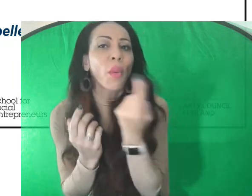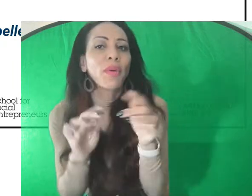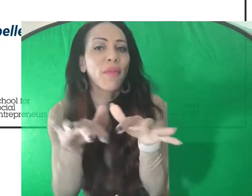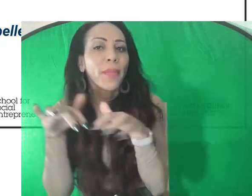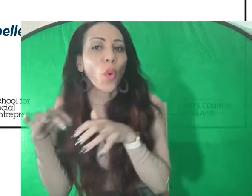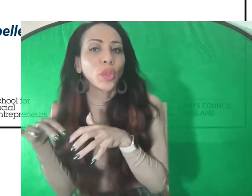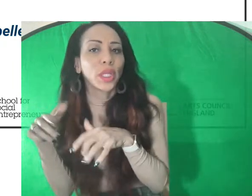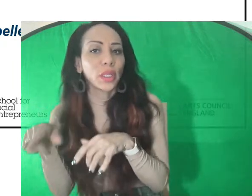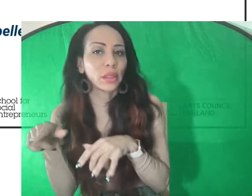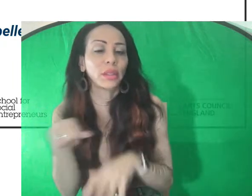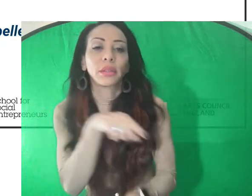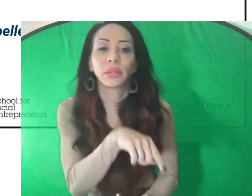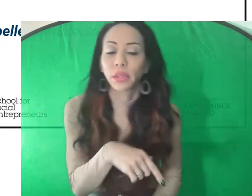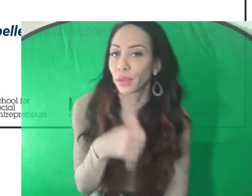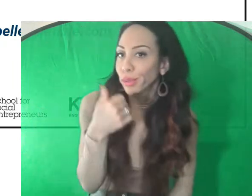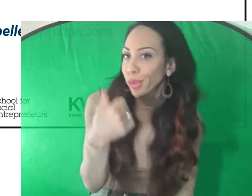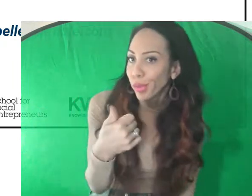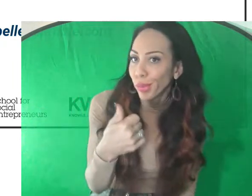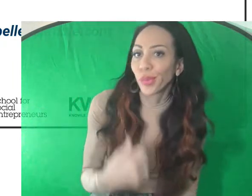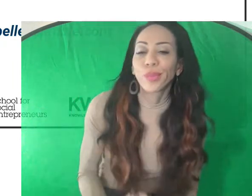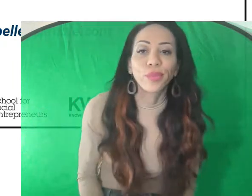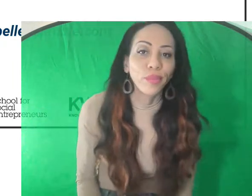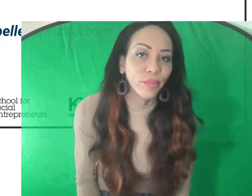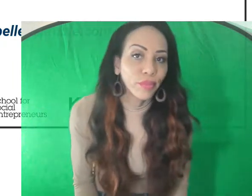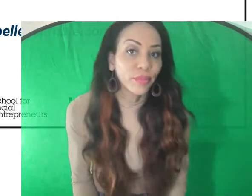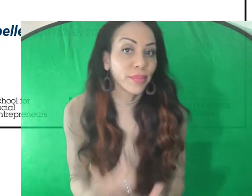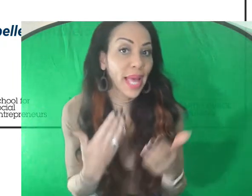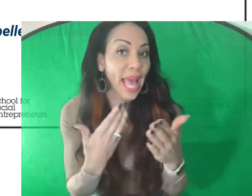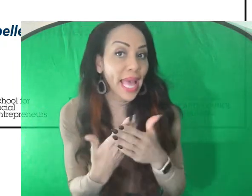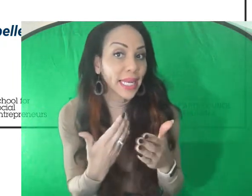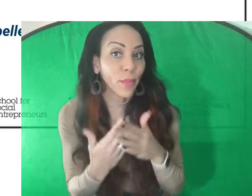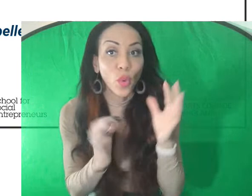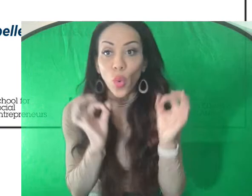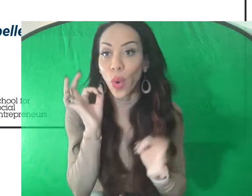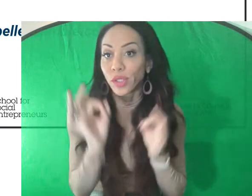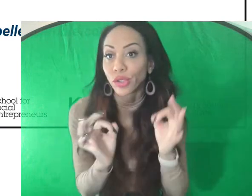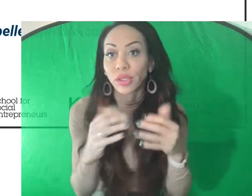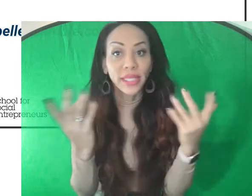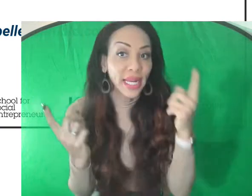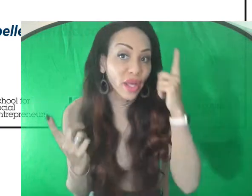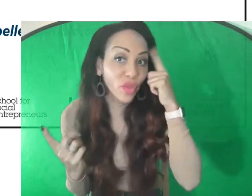Cool. Yeah. Any other questions, folks? Any thoughts?